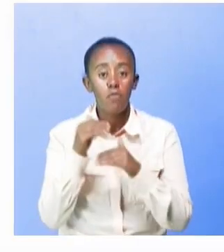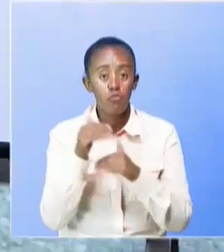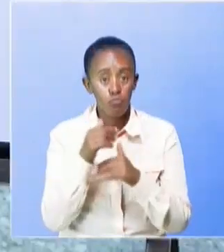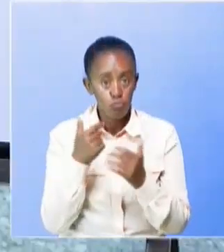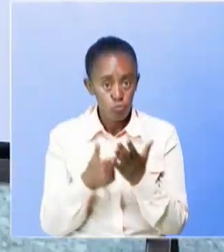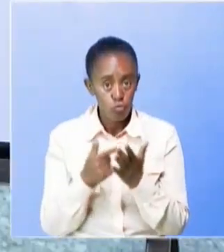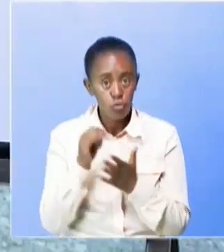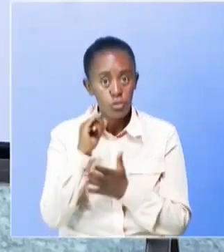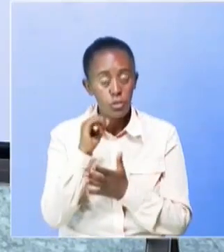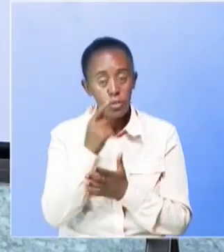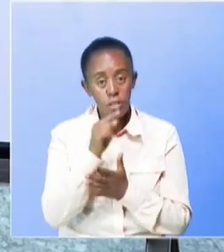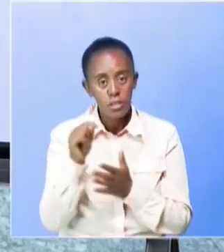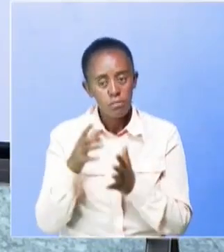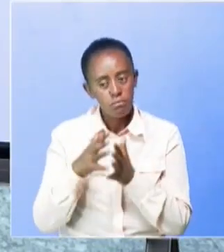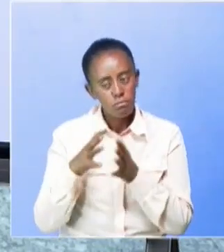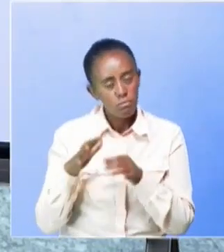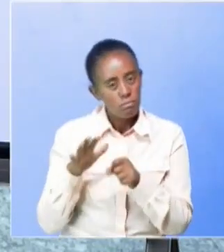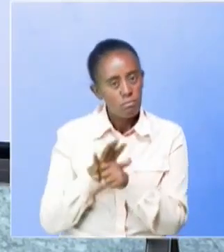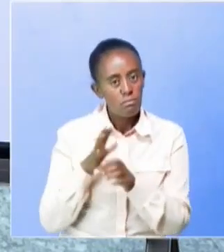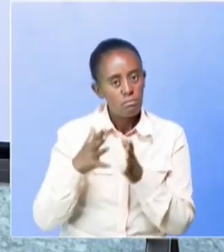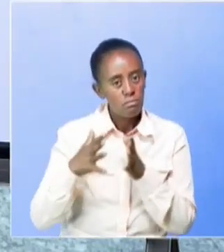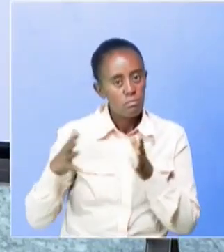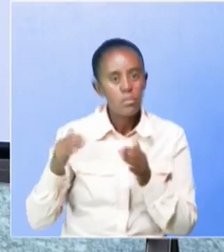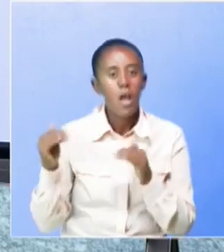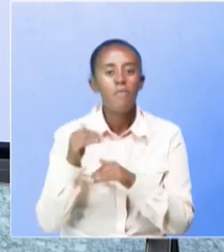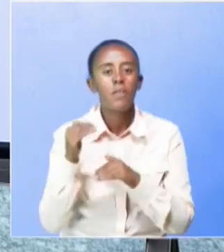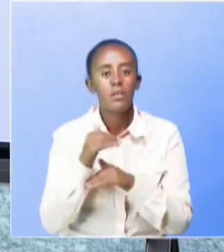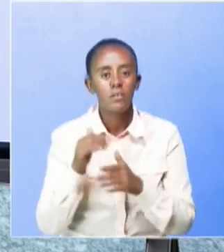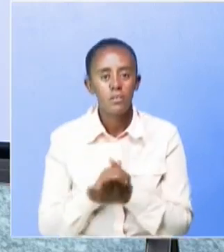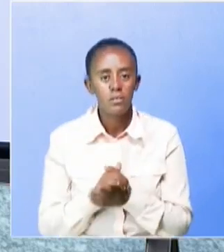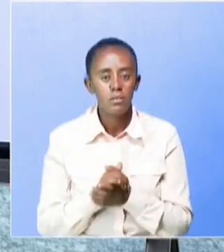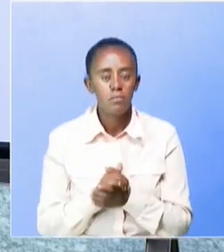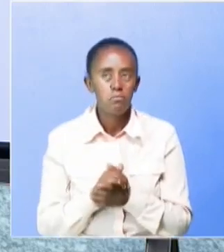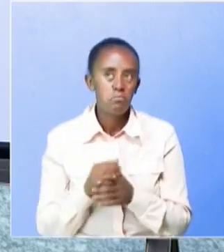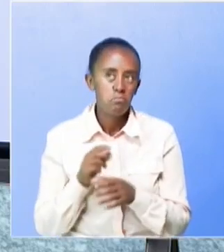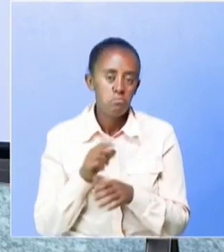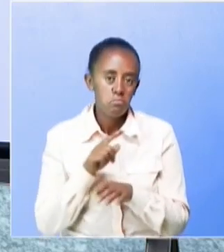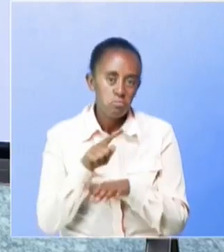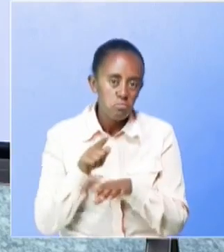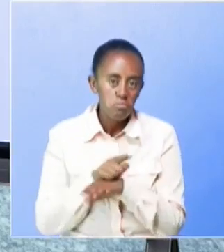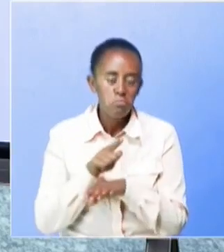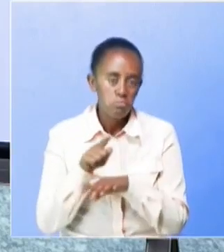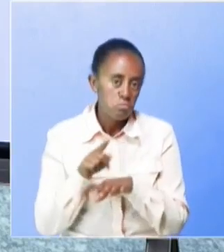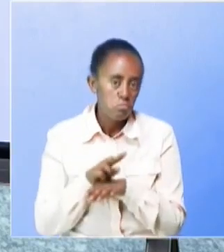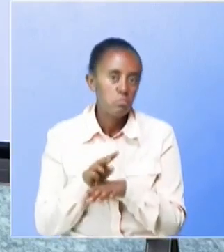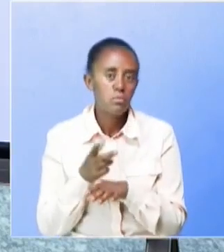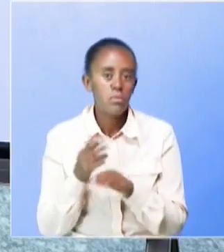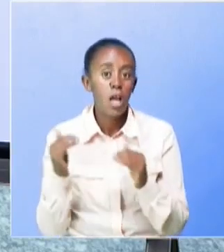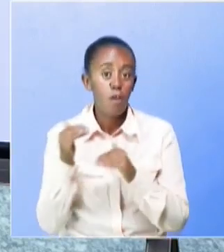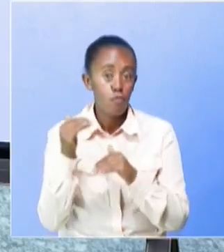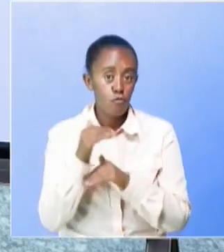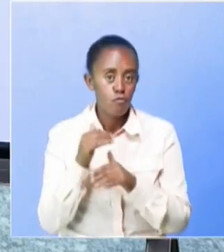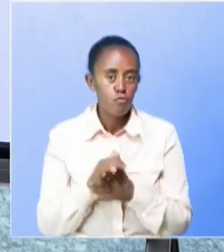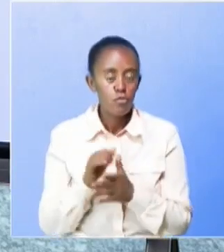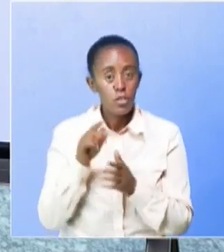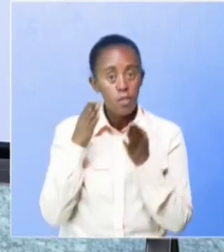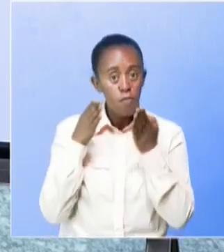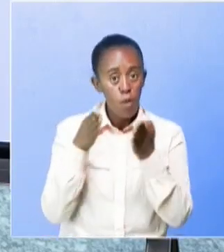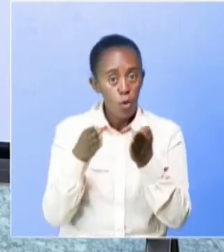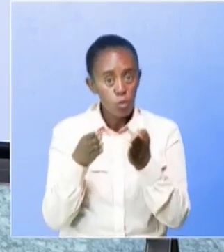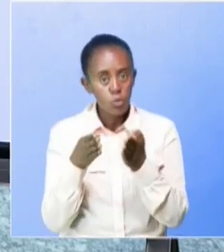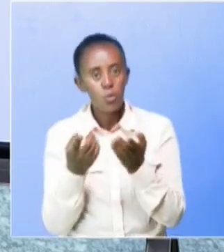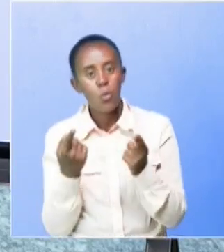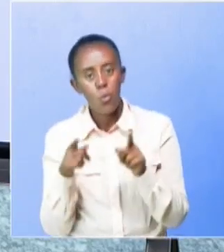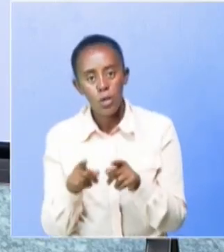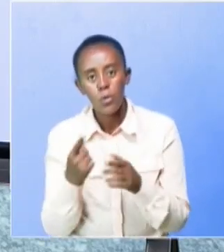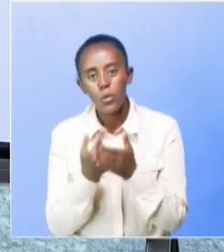The entire afternoon. So it took them hours to complete that action. And that is the focus when